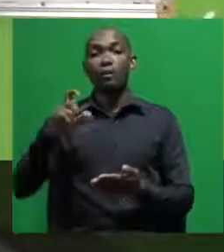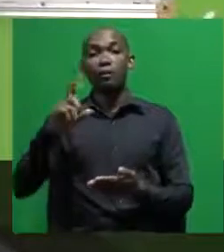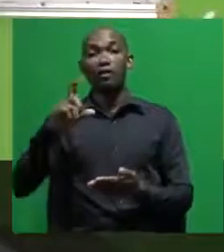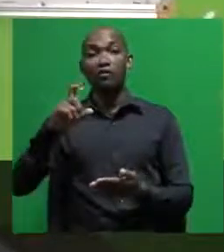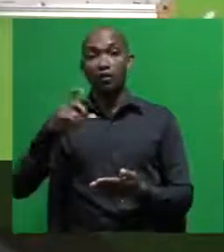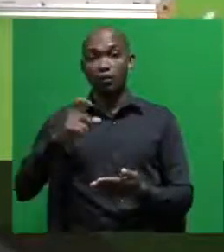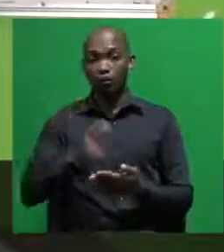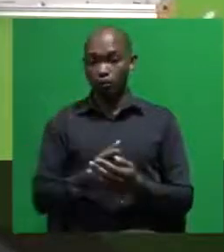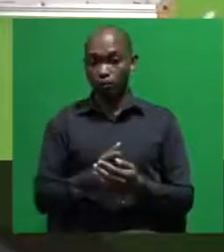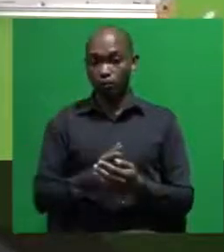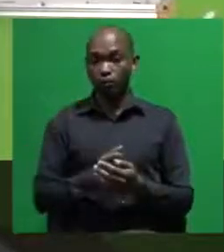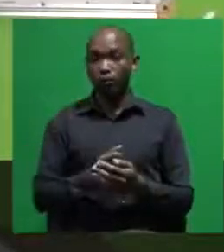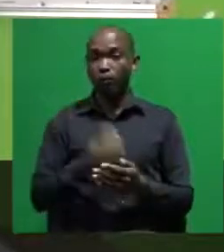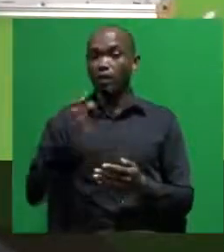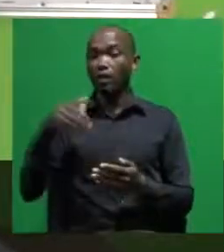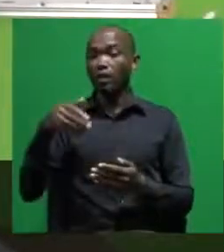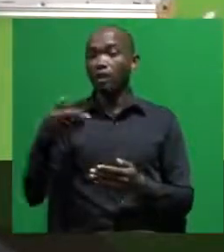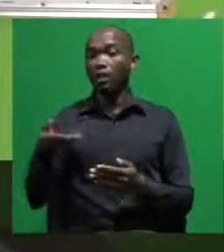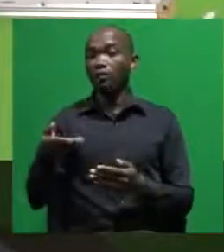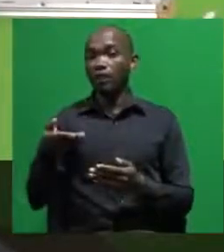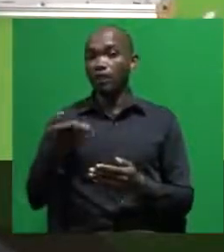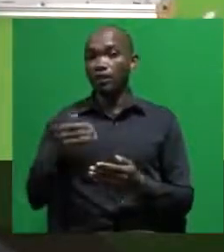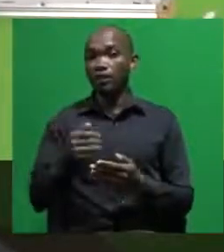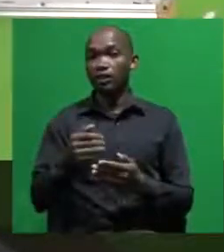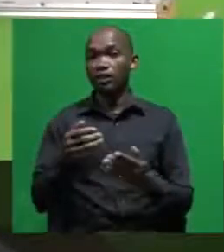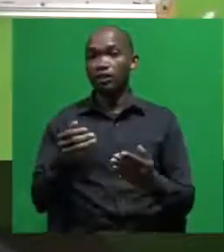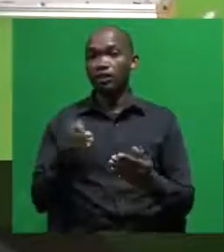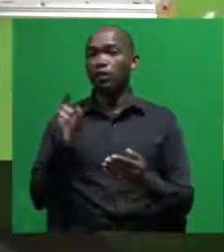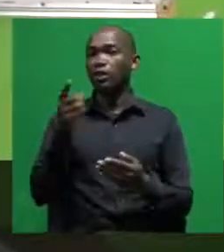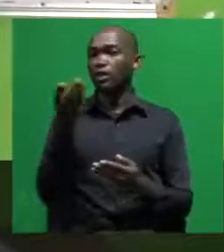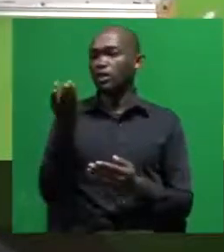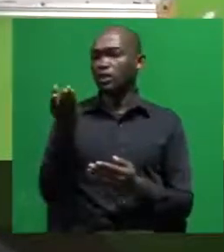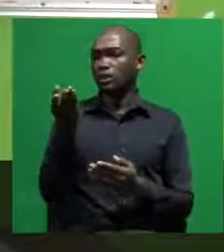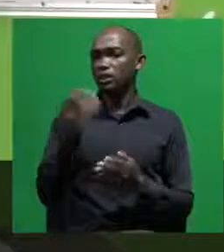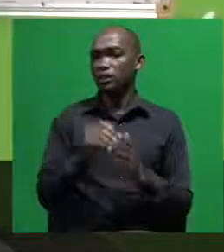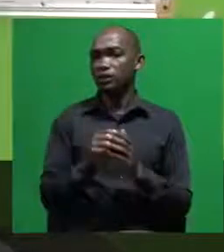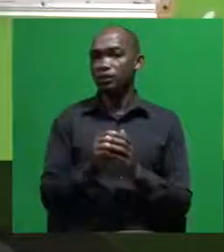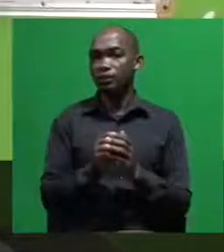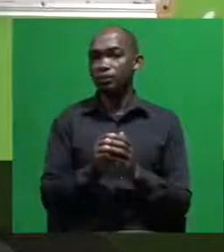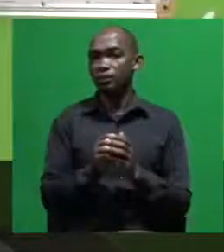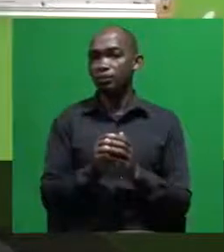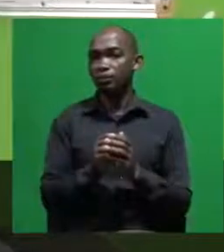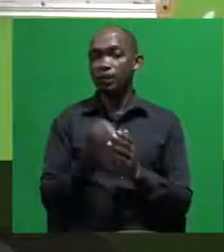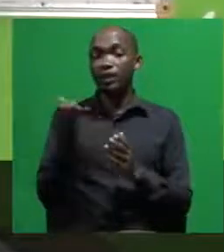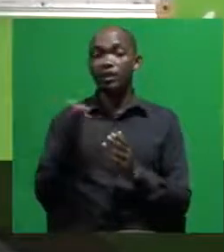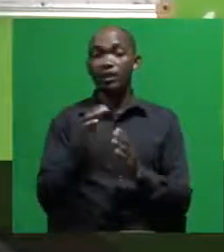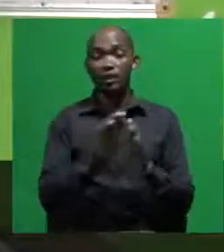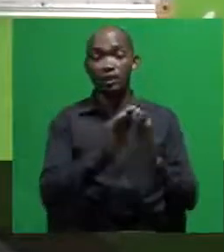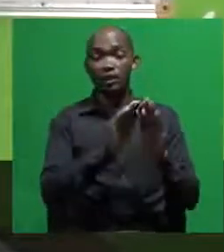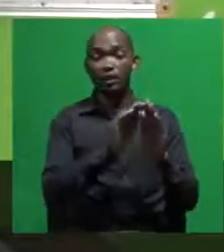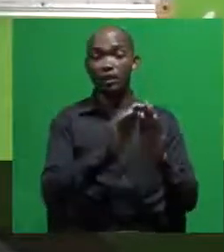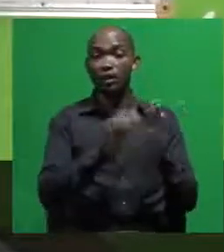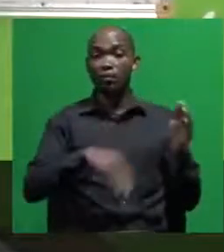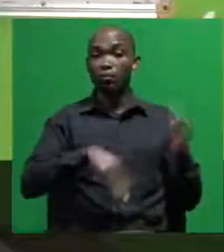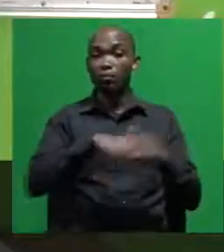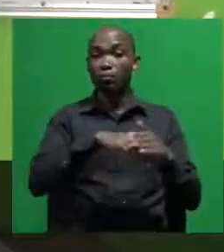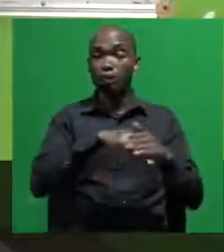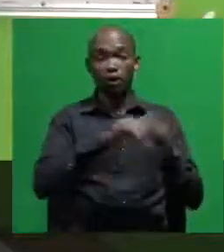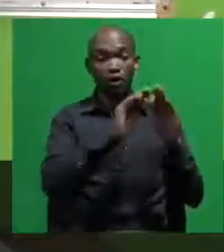have a glass. After that, what is this? Okay, this is a ball.